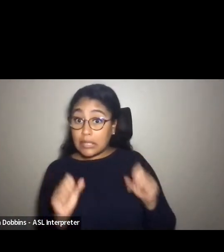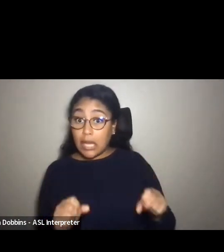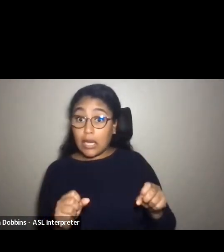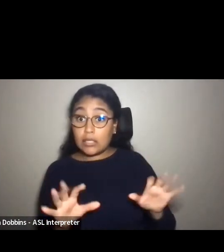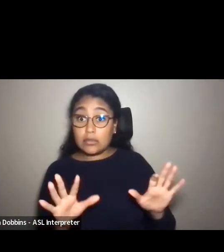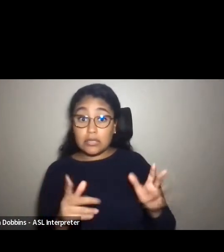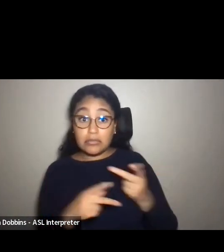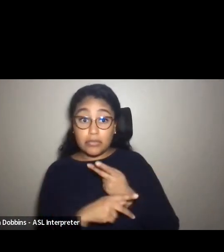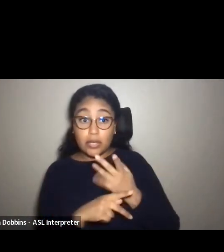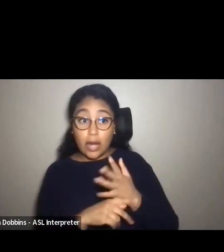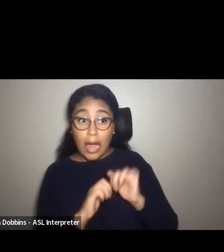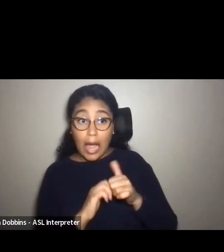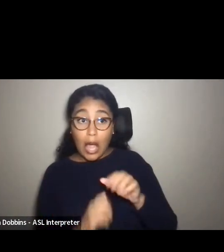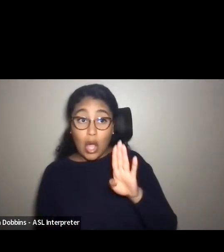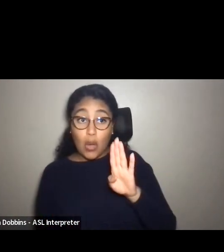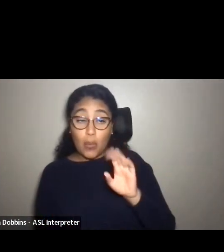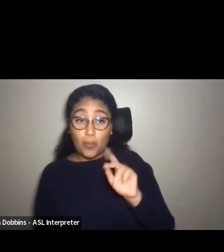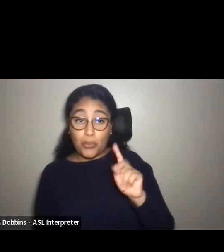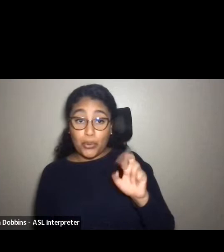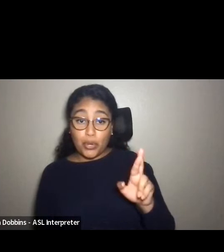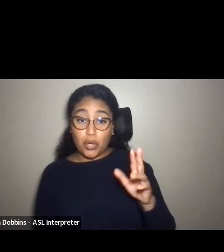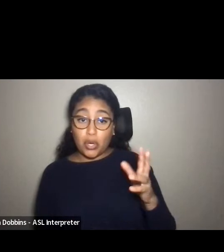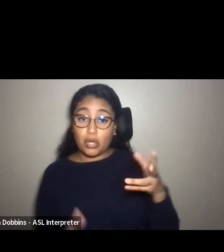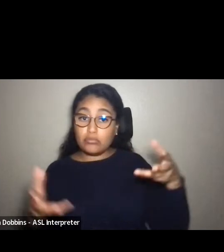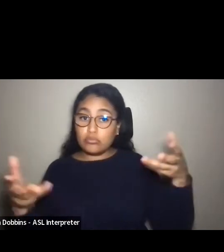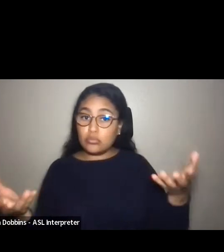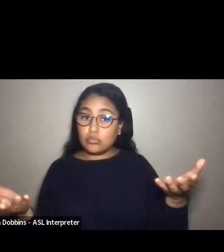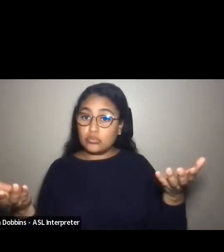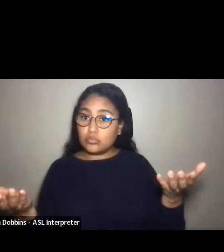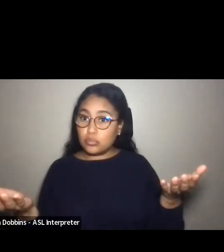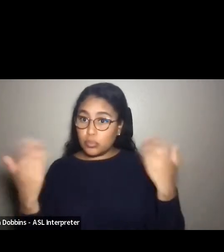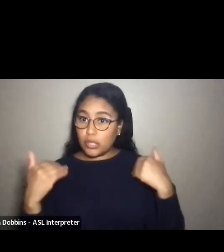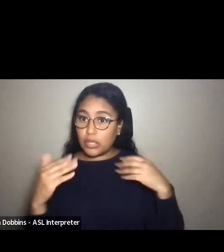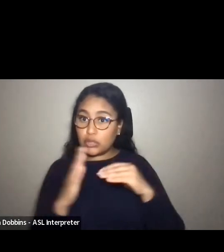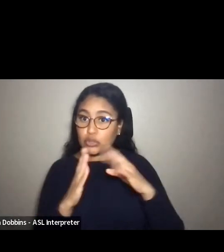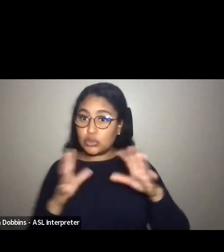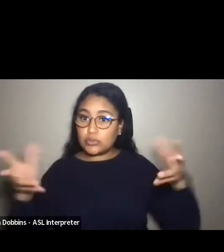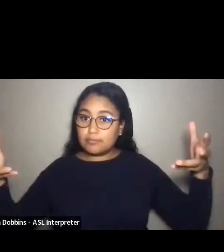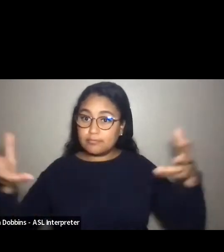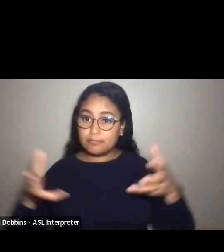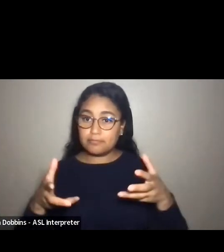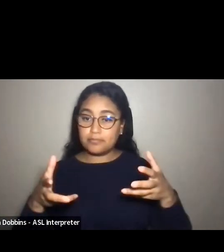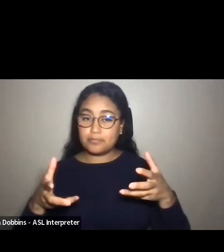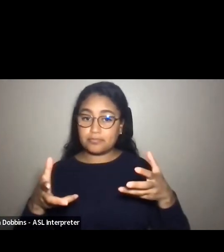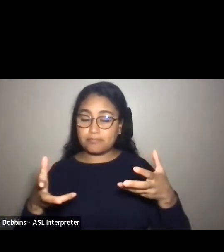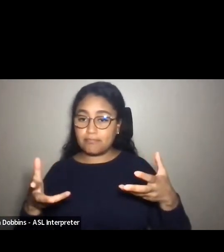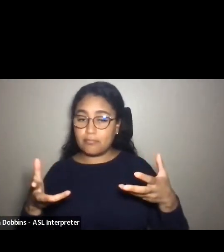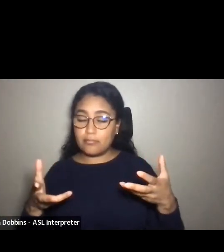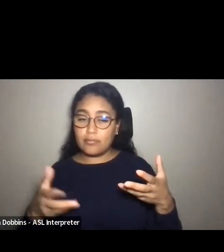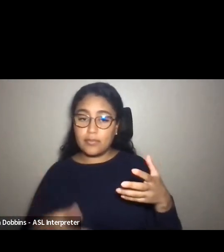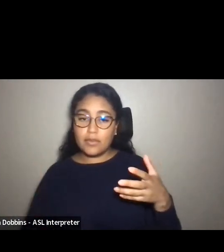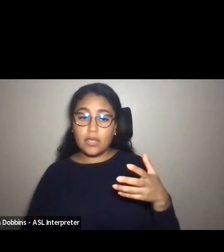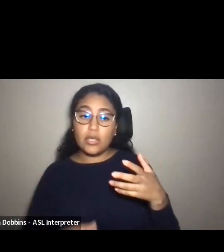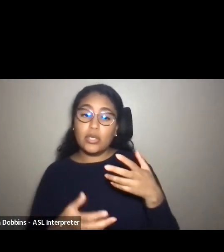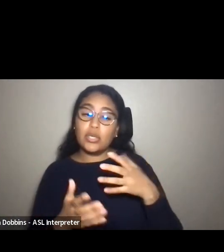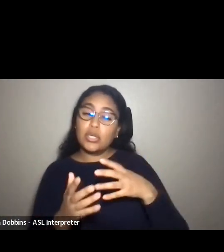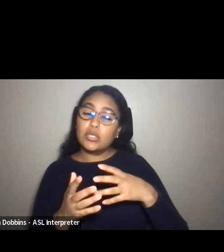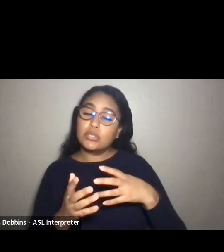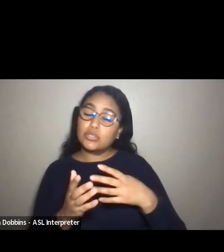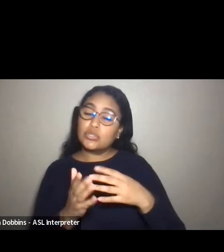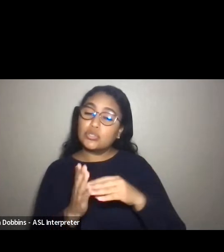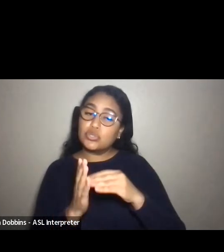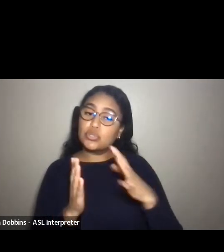Superintendent Booker, to bring the students together students have to feel safe